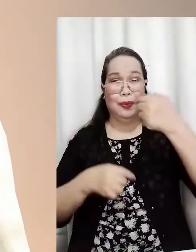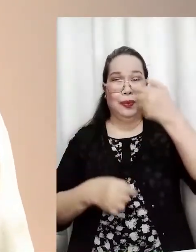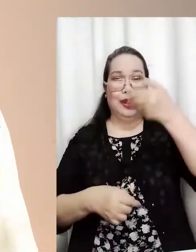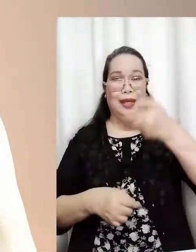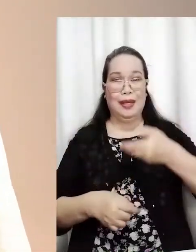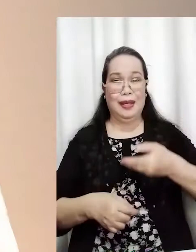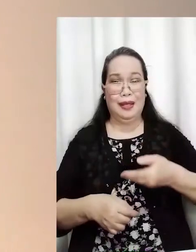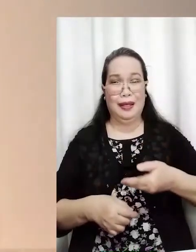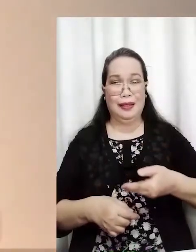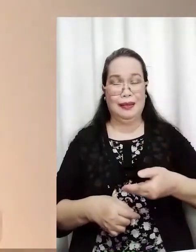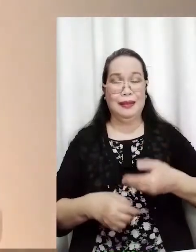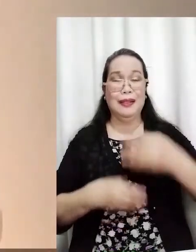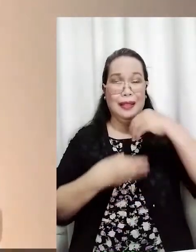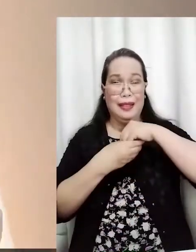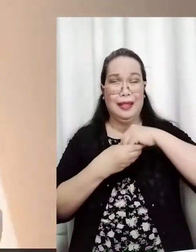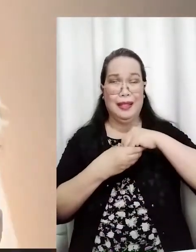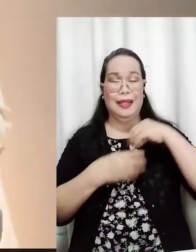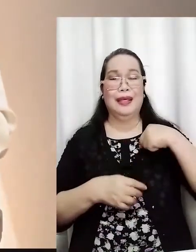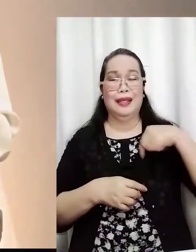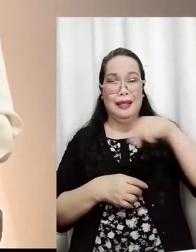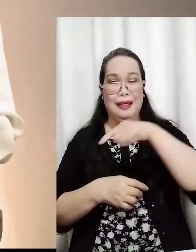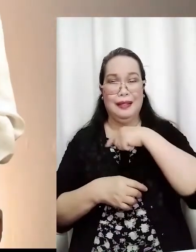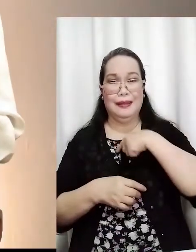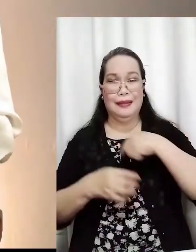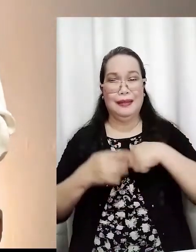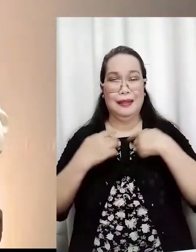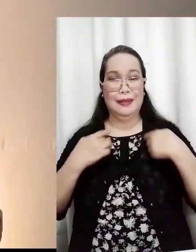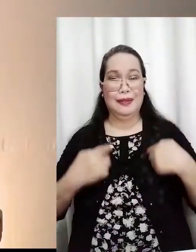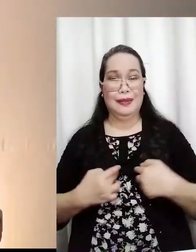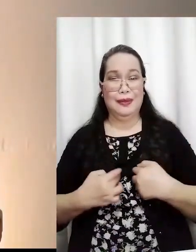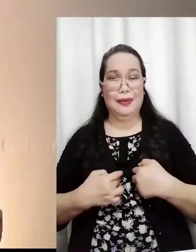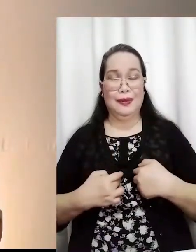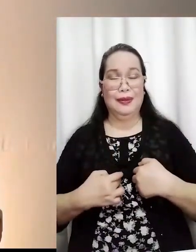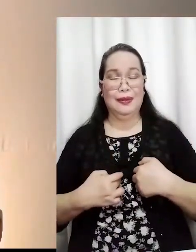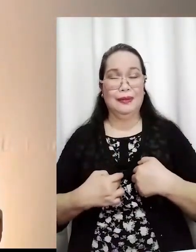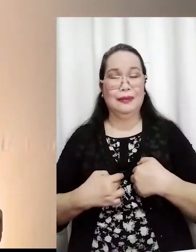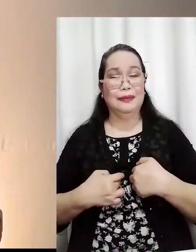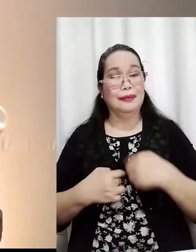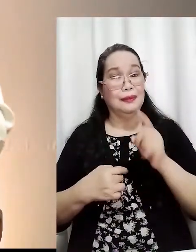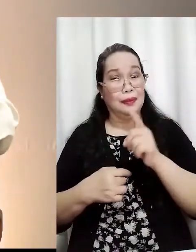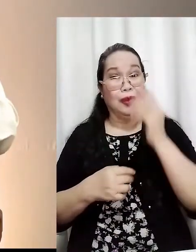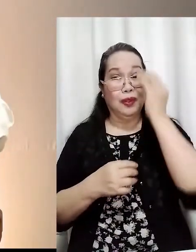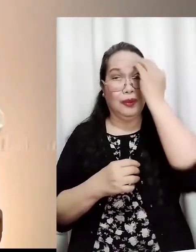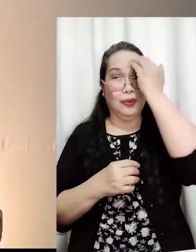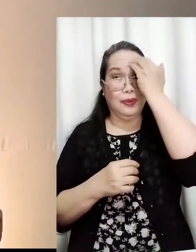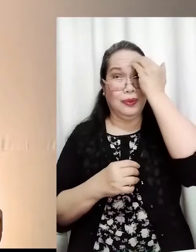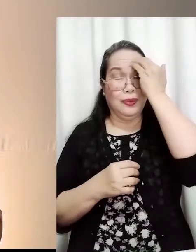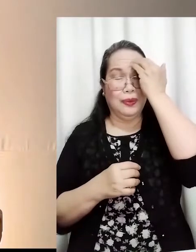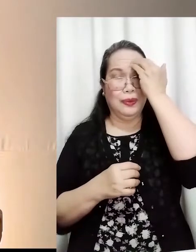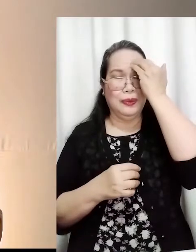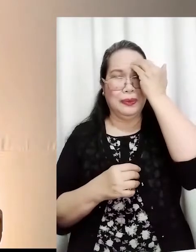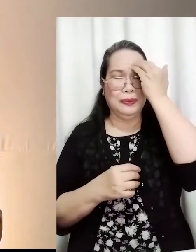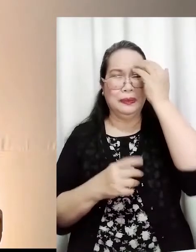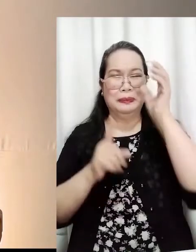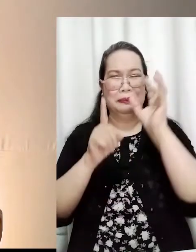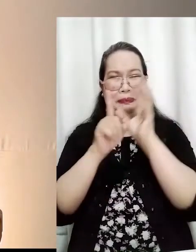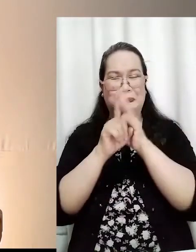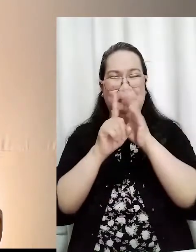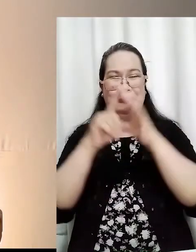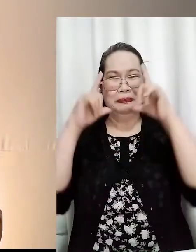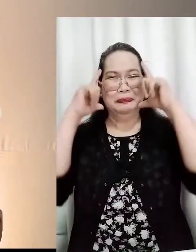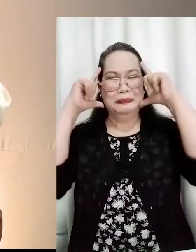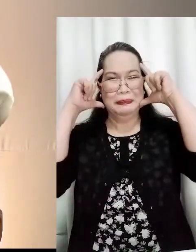It needs to start in our hearts. You know, the scandal that was uncovered after the death of Ravi